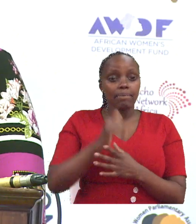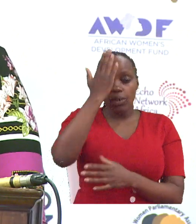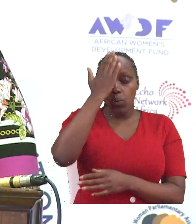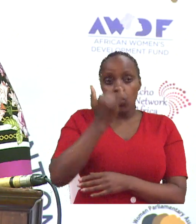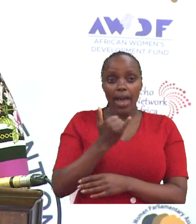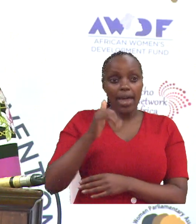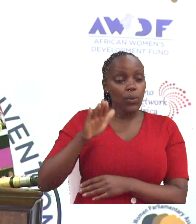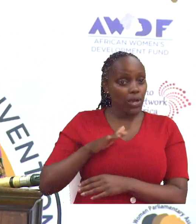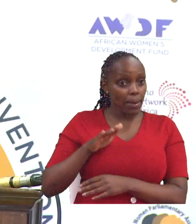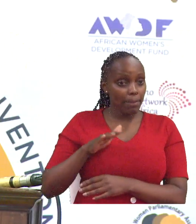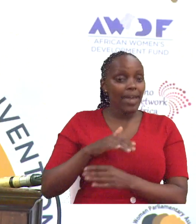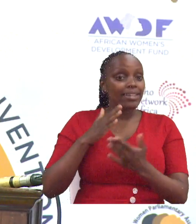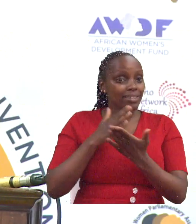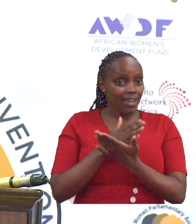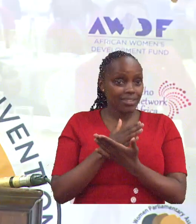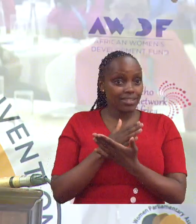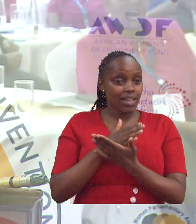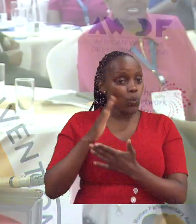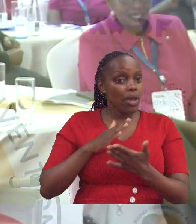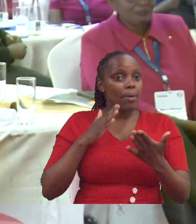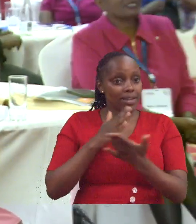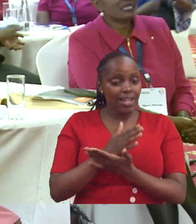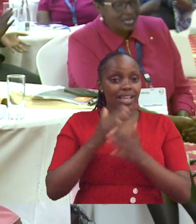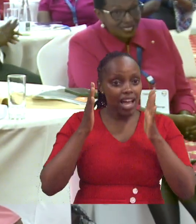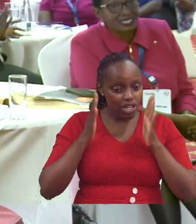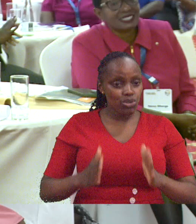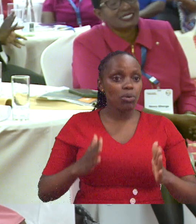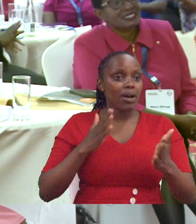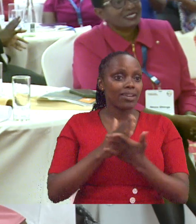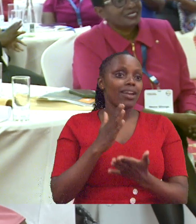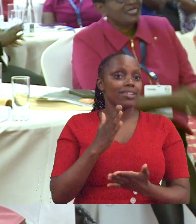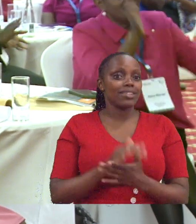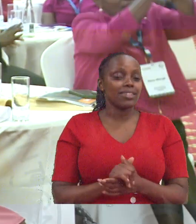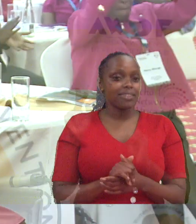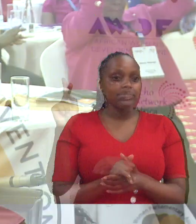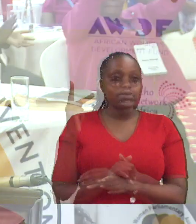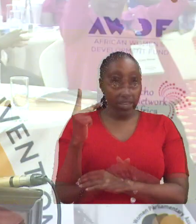Because women's rights are human rights.